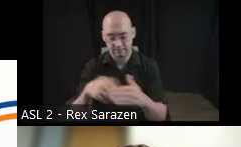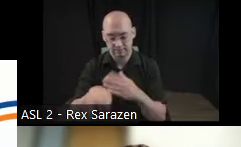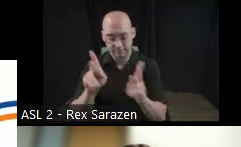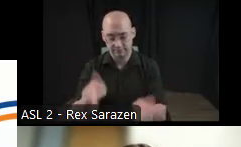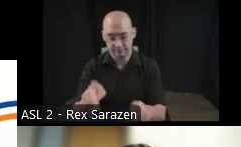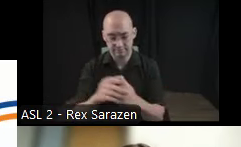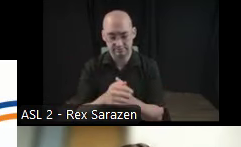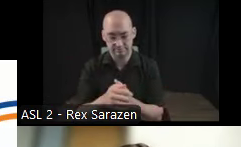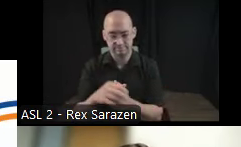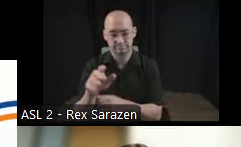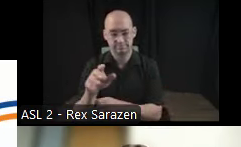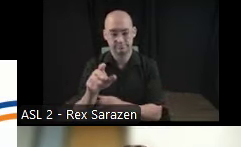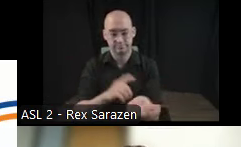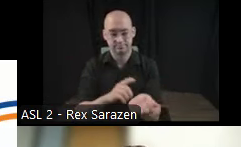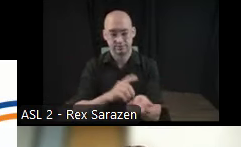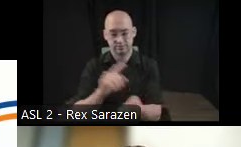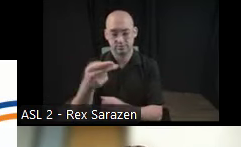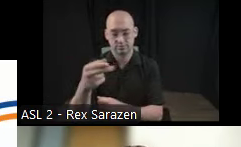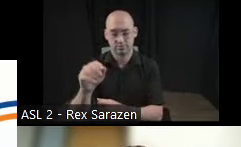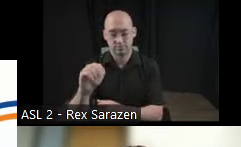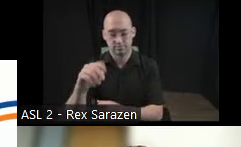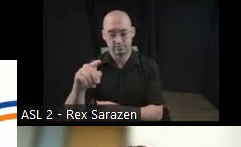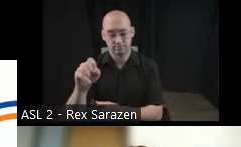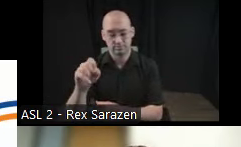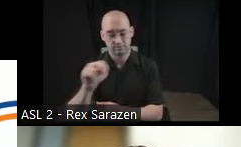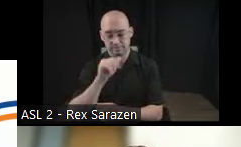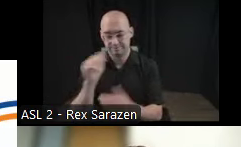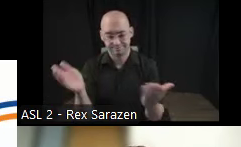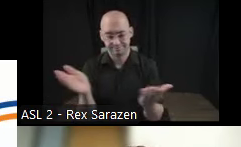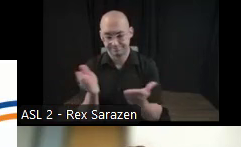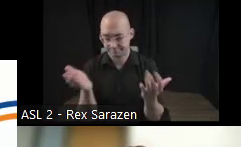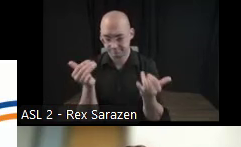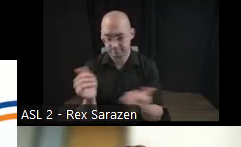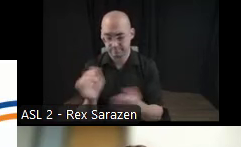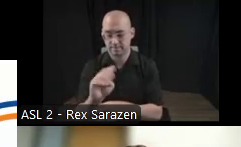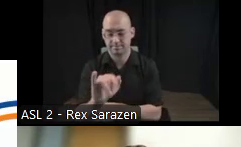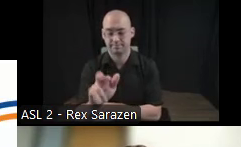Dr. Thompson is not going to be here. Myra Garcia.